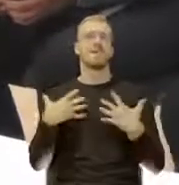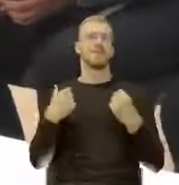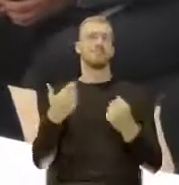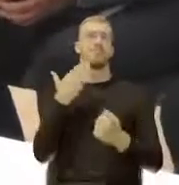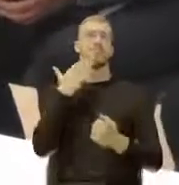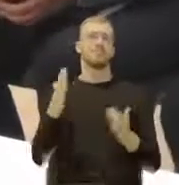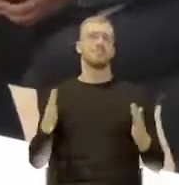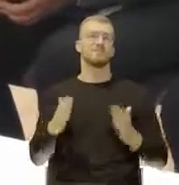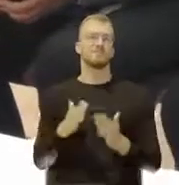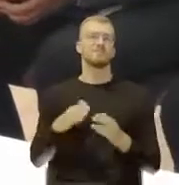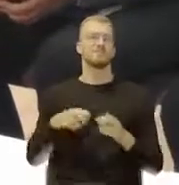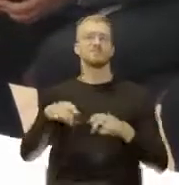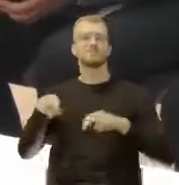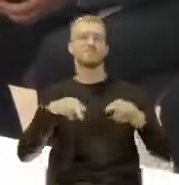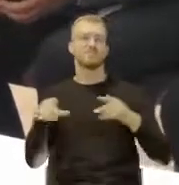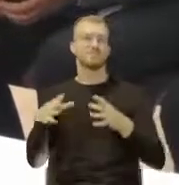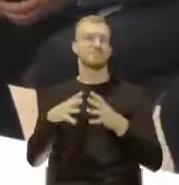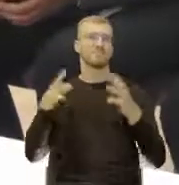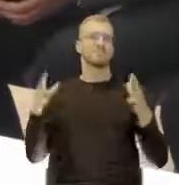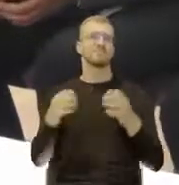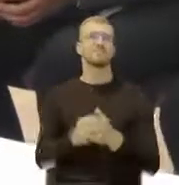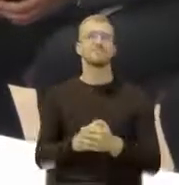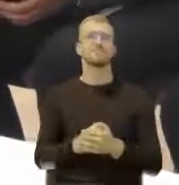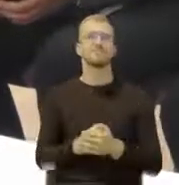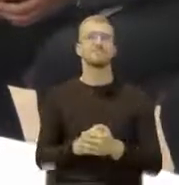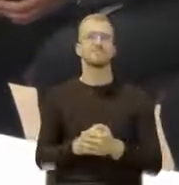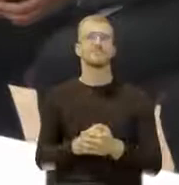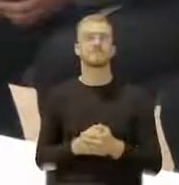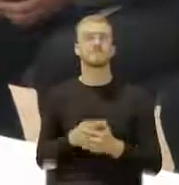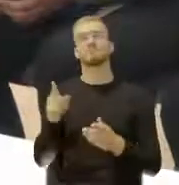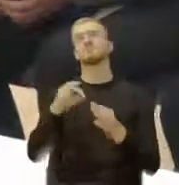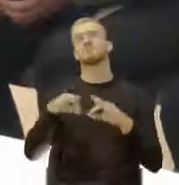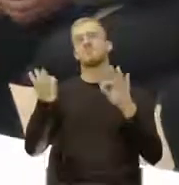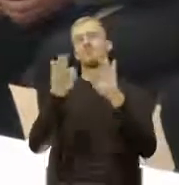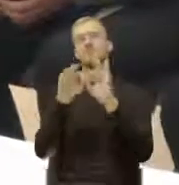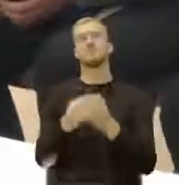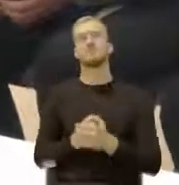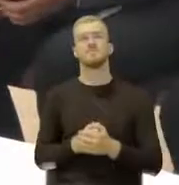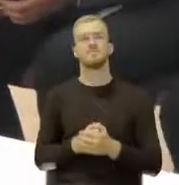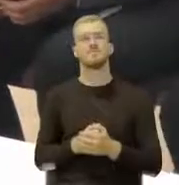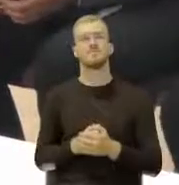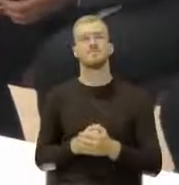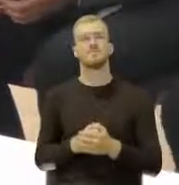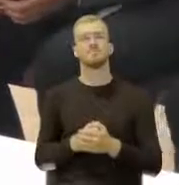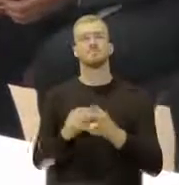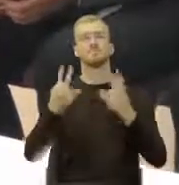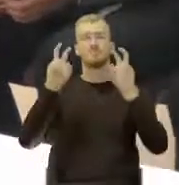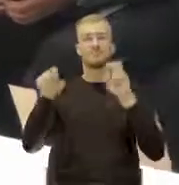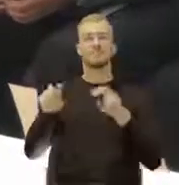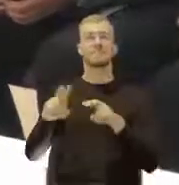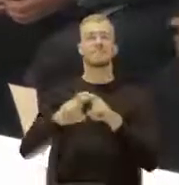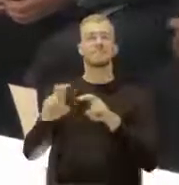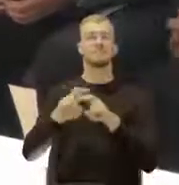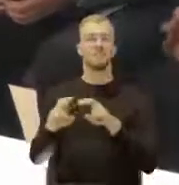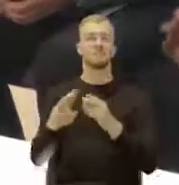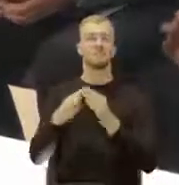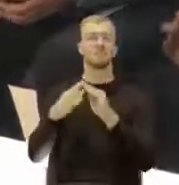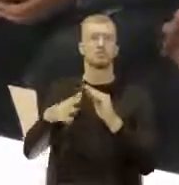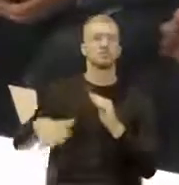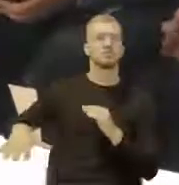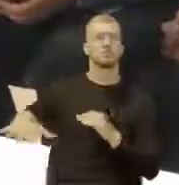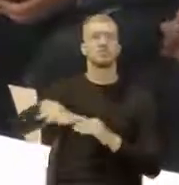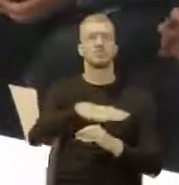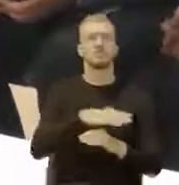is at stake in the field of urban mobility. And many recent events are making those challenges even more critical. Think about the